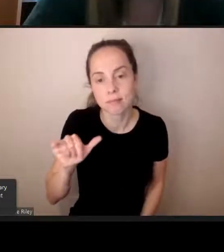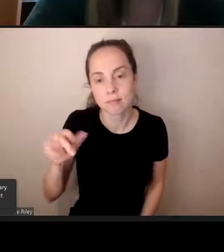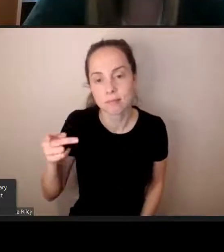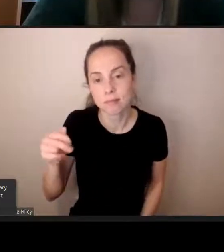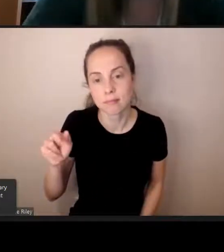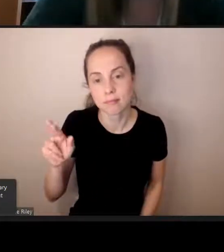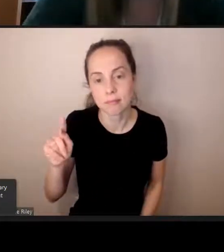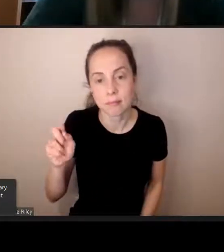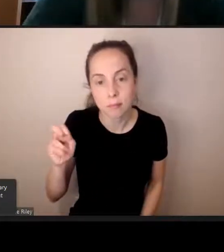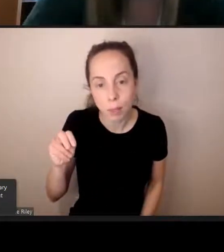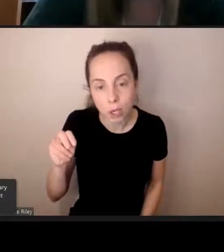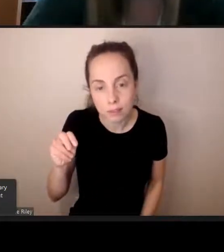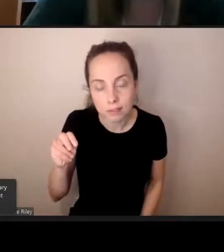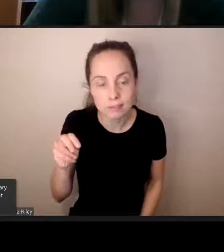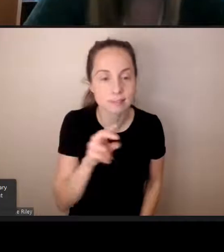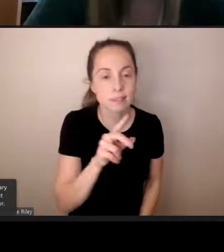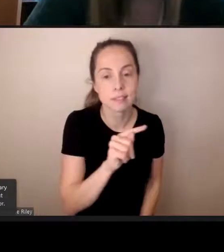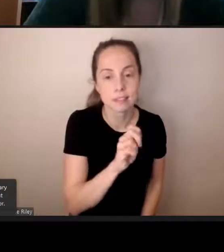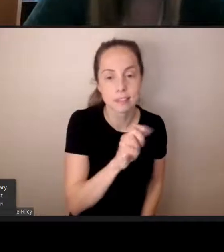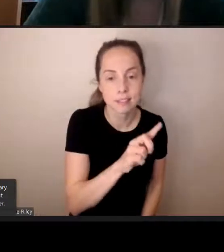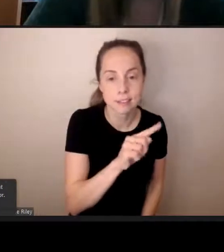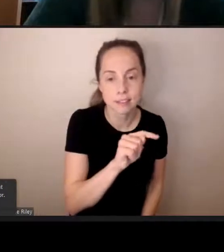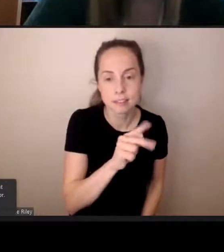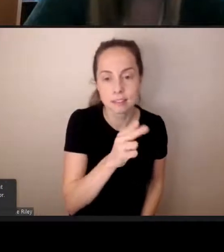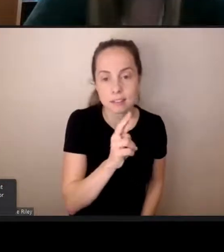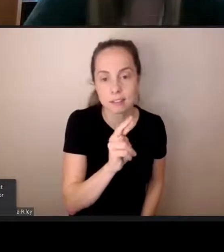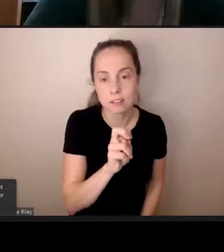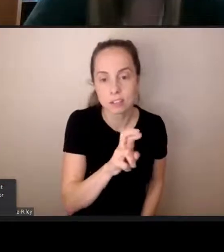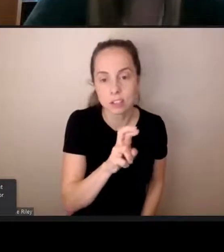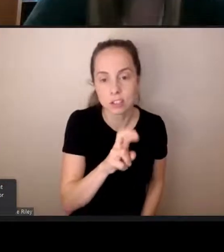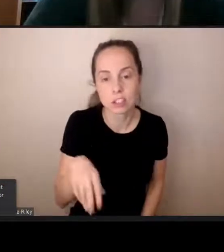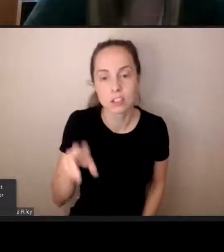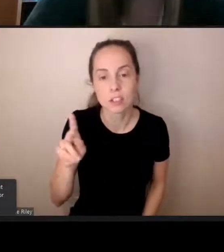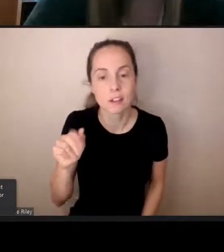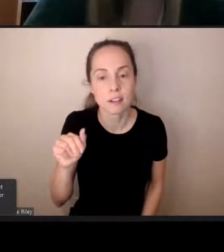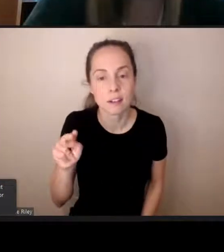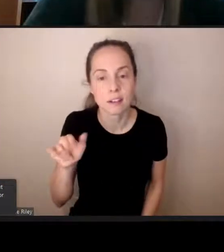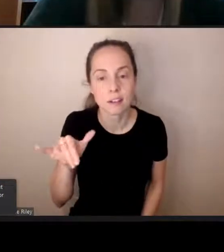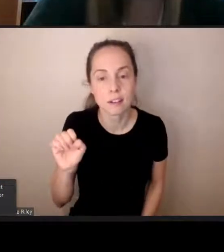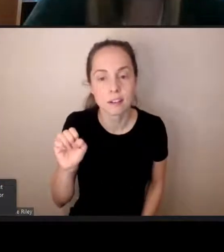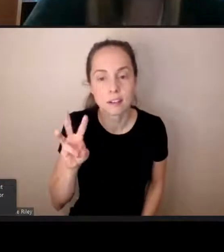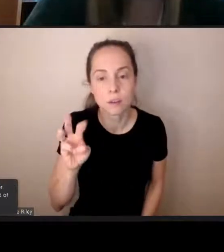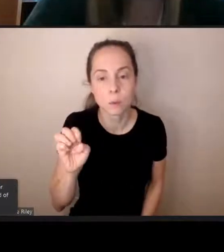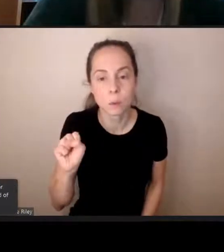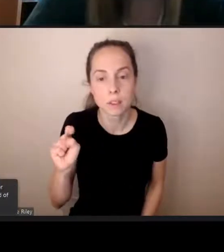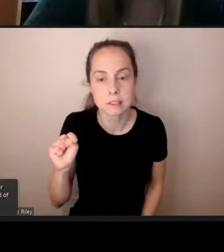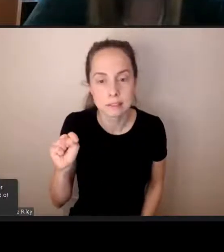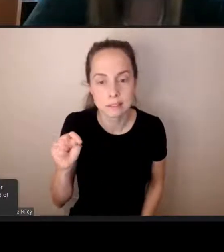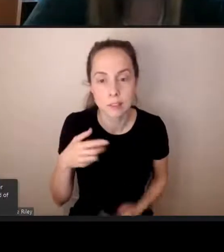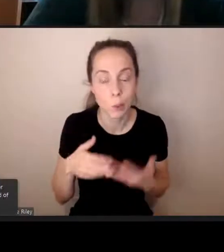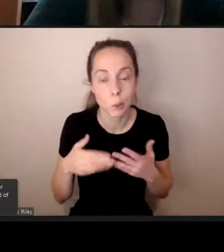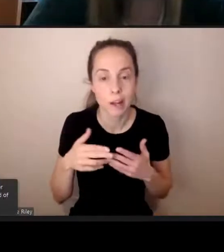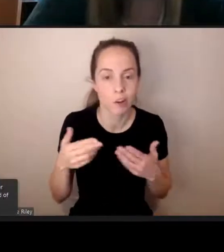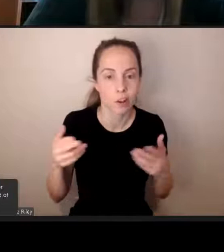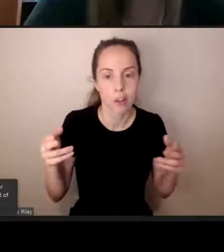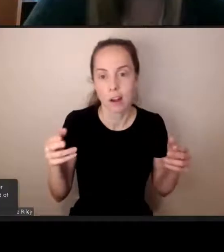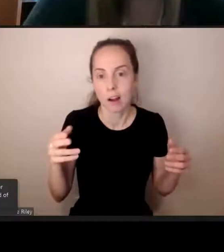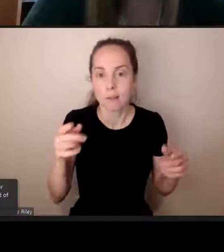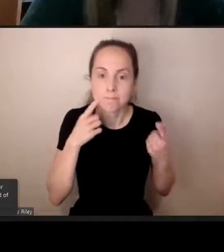Ted Turner, or Kanye West, or whatever the kind of the headline of the day is.